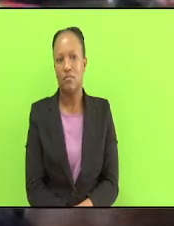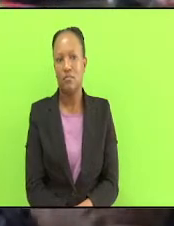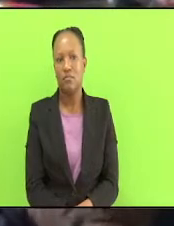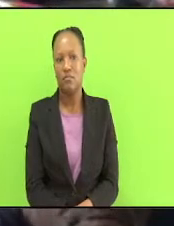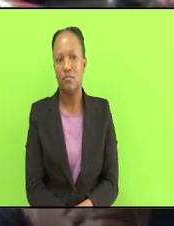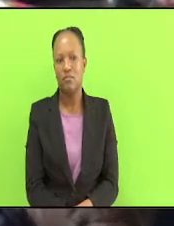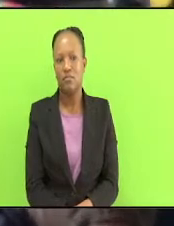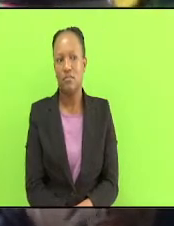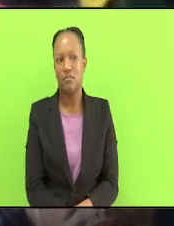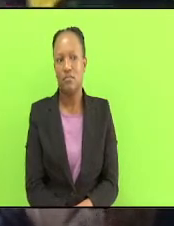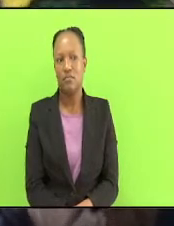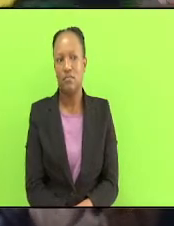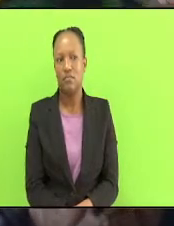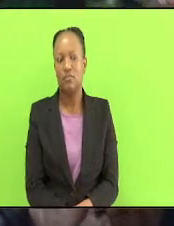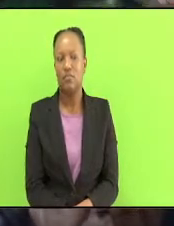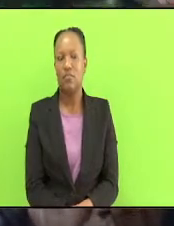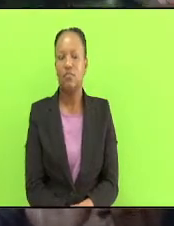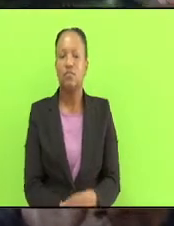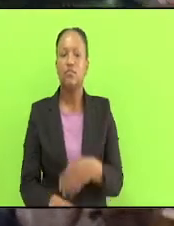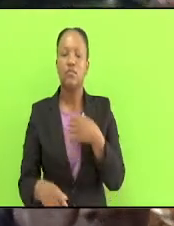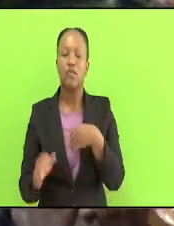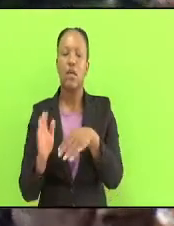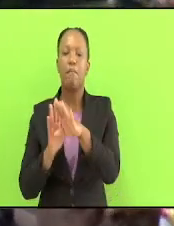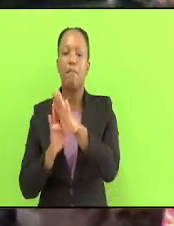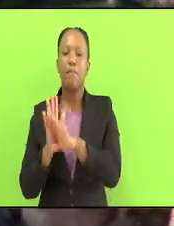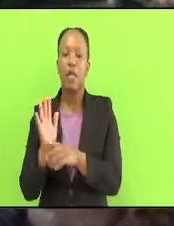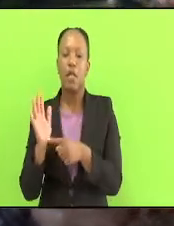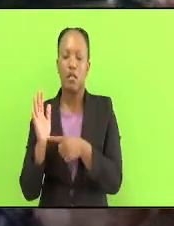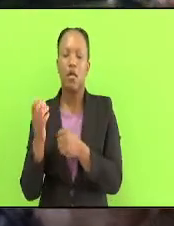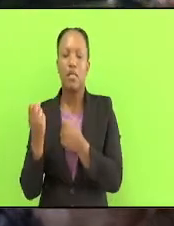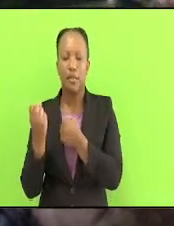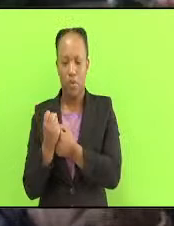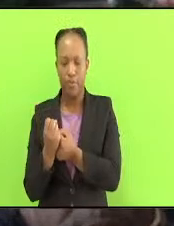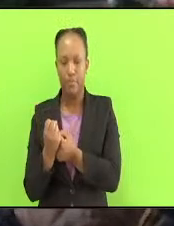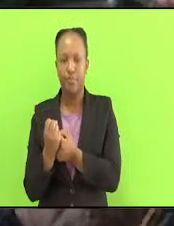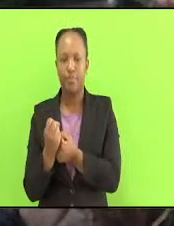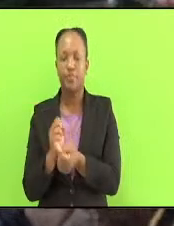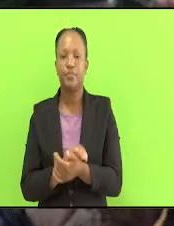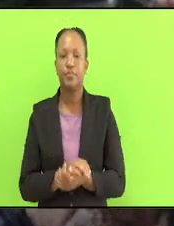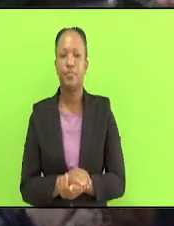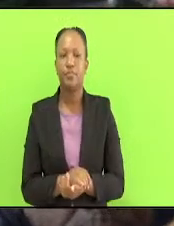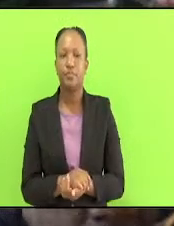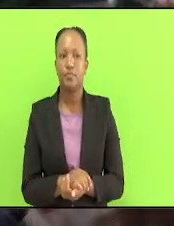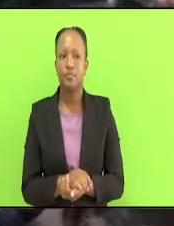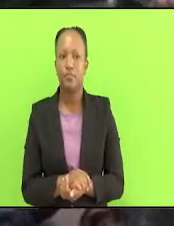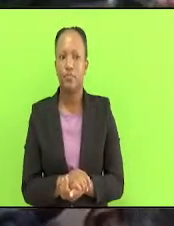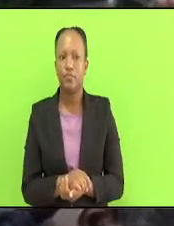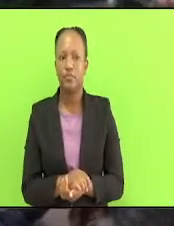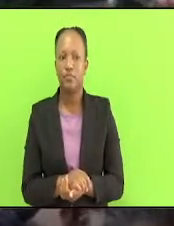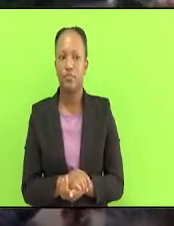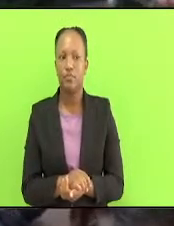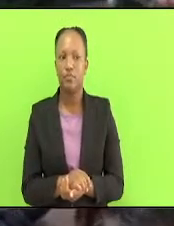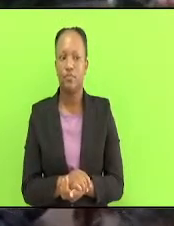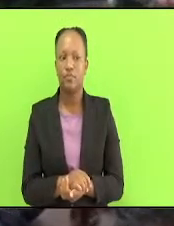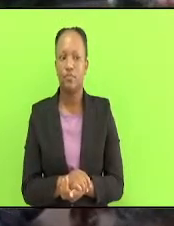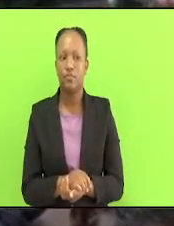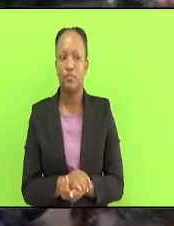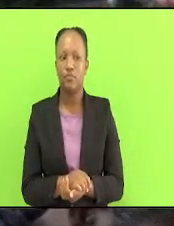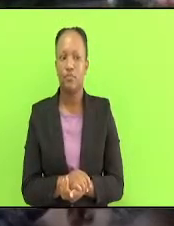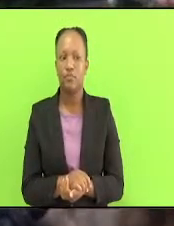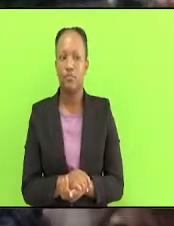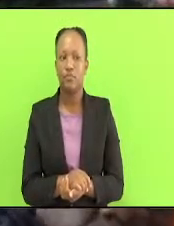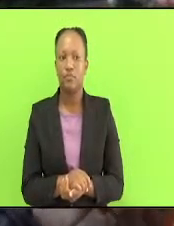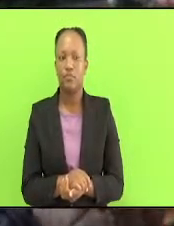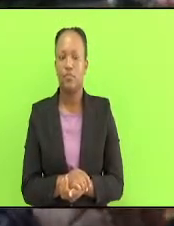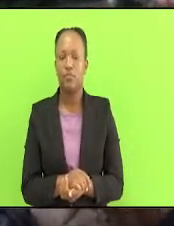Nna molaotheo o ke a o support. I do support the bill Ka gonne thata ke tswa ke bereka